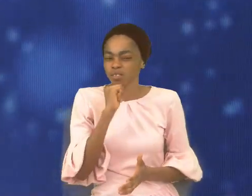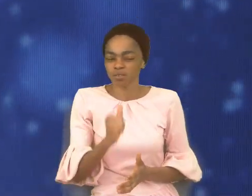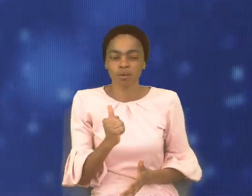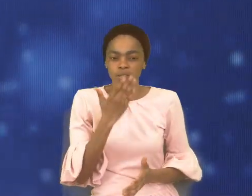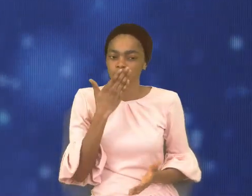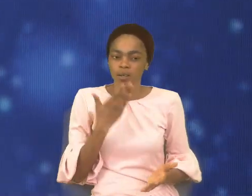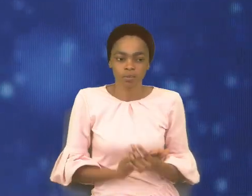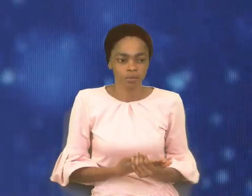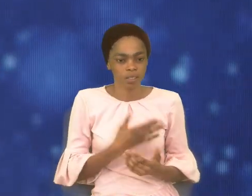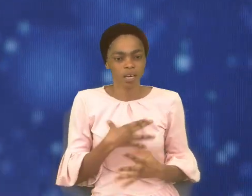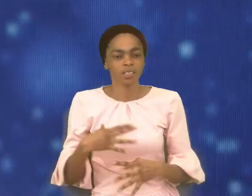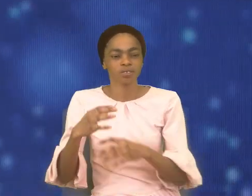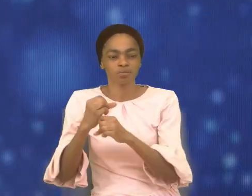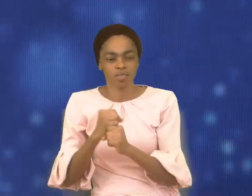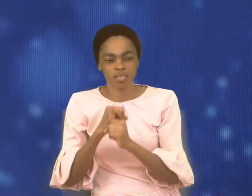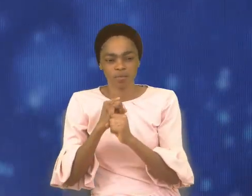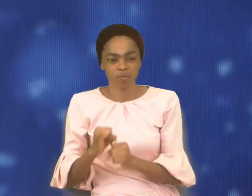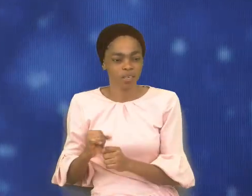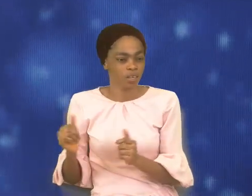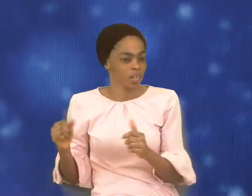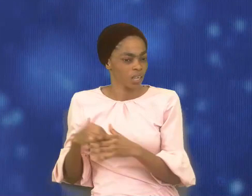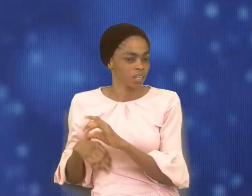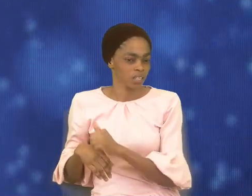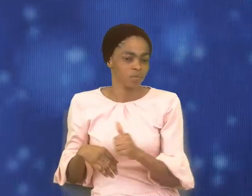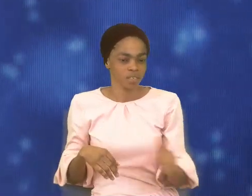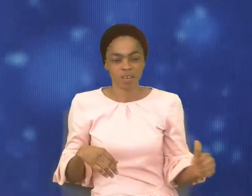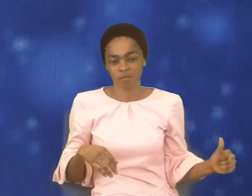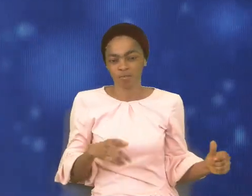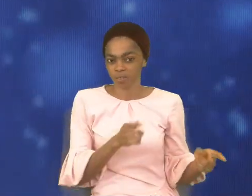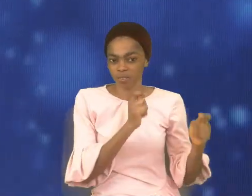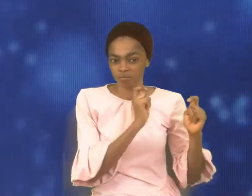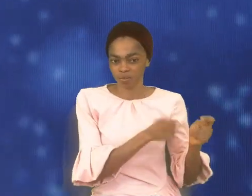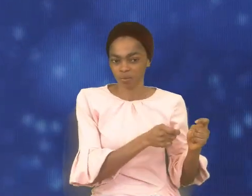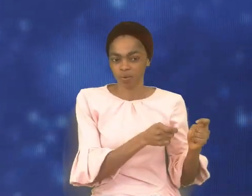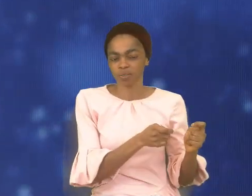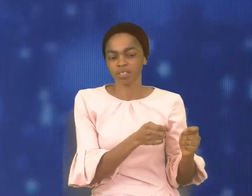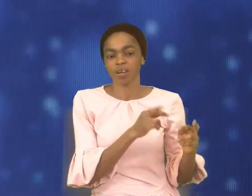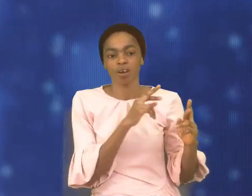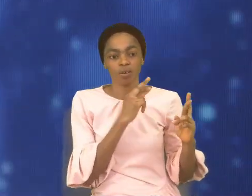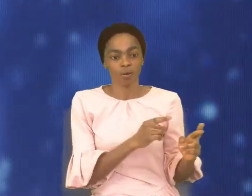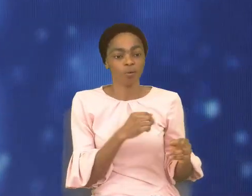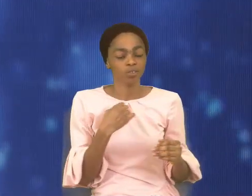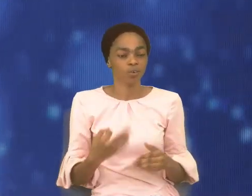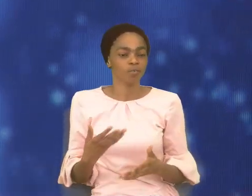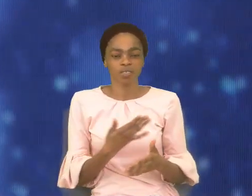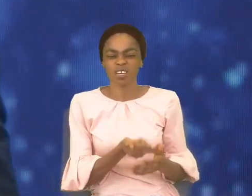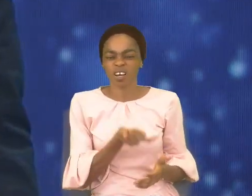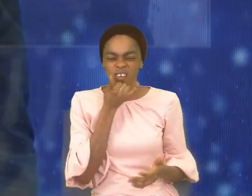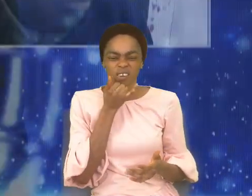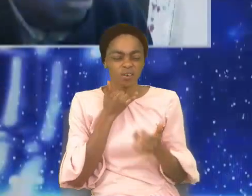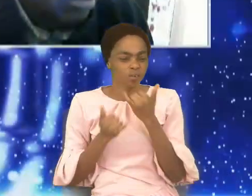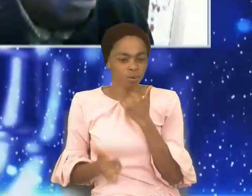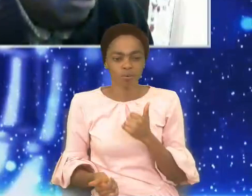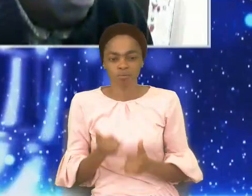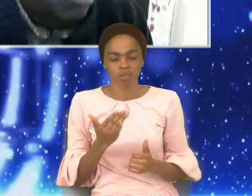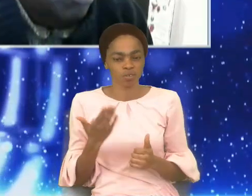that recompense of their error which was meet. Look at verse 28, and it says,